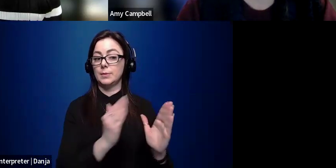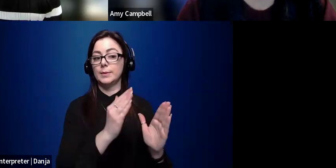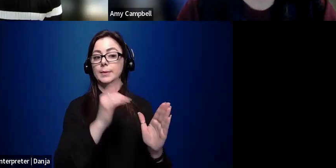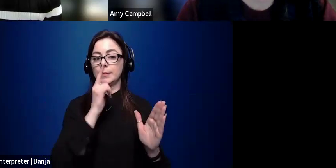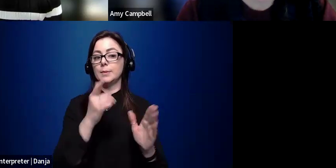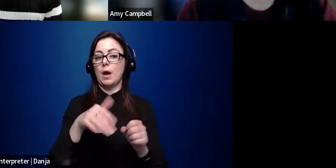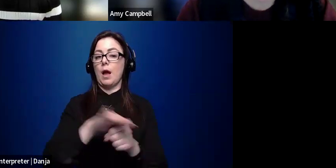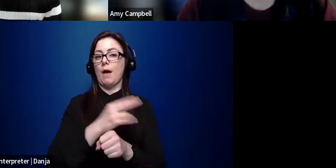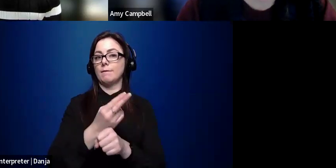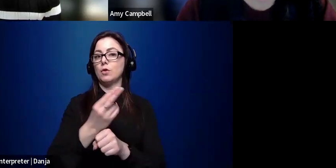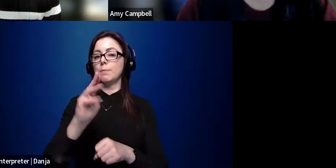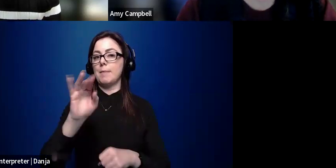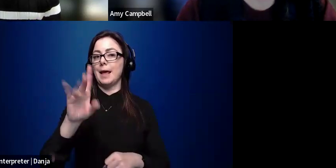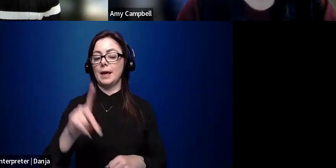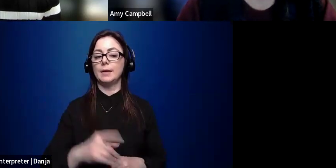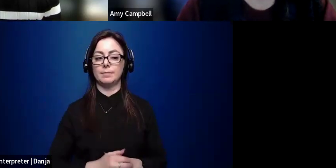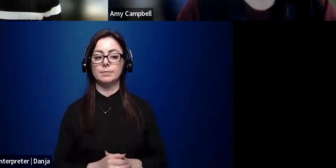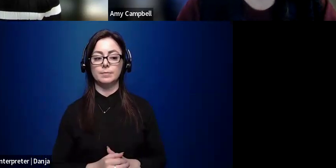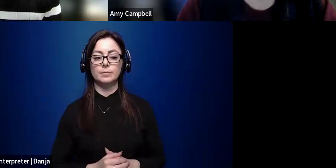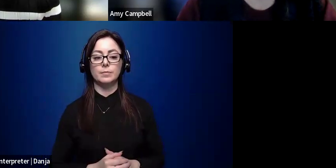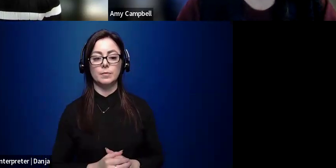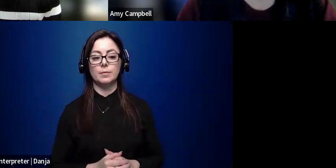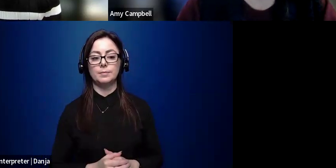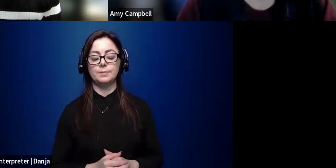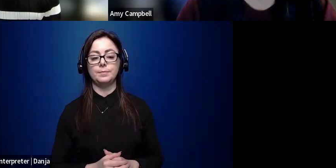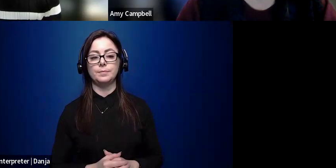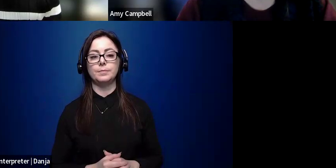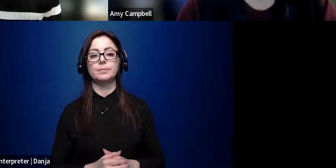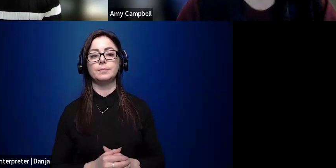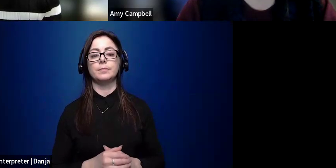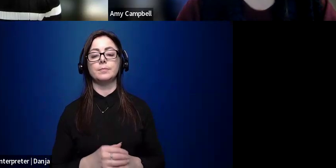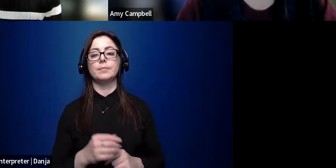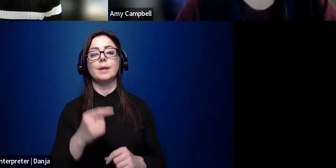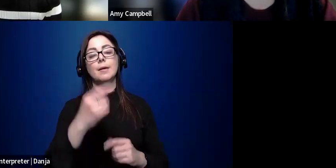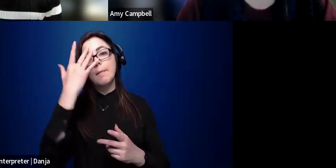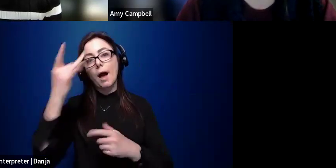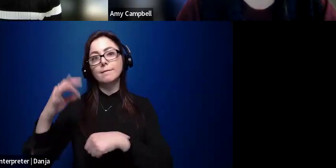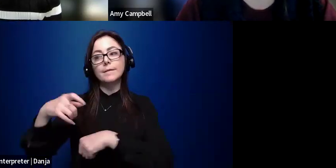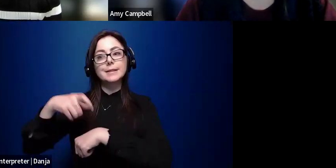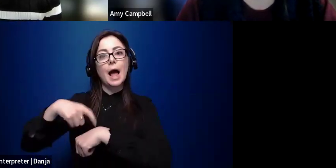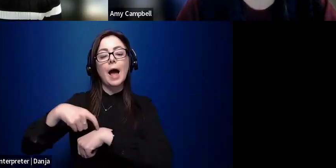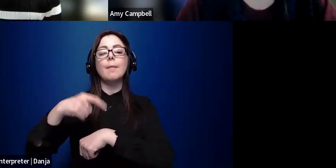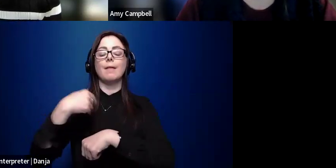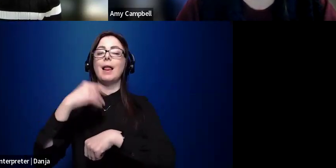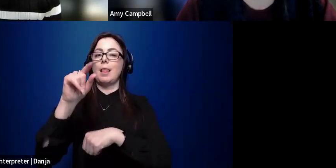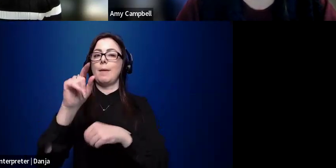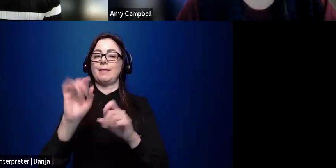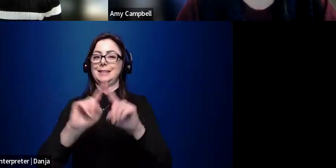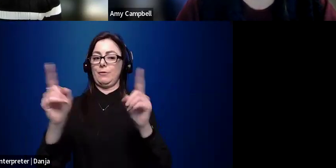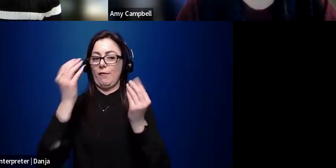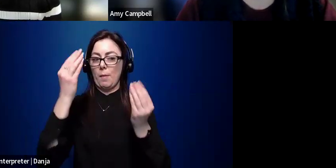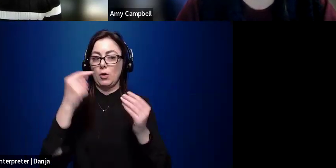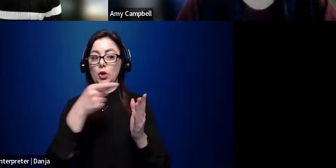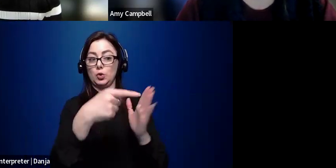covered by Medicaid. And so here's where there's a little bit of a discrepancy of it because of time. So it shows here